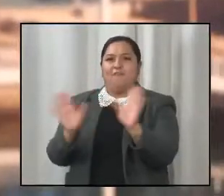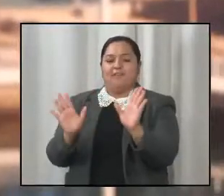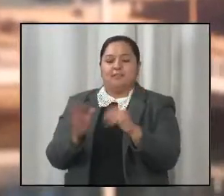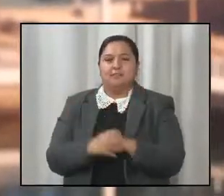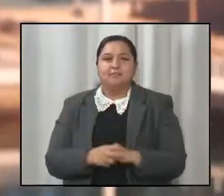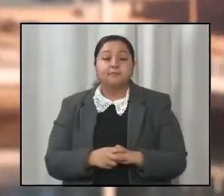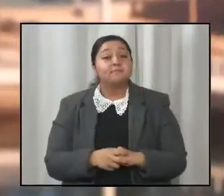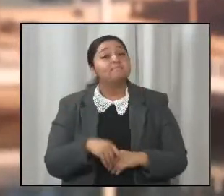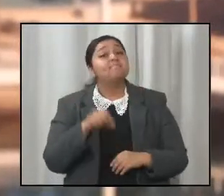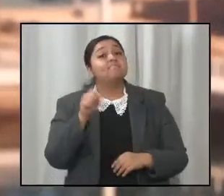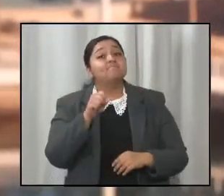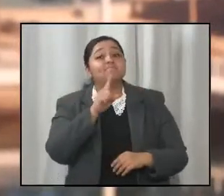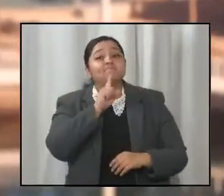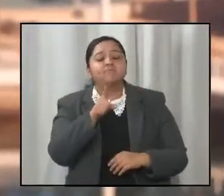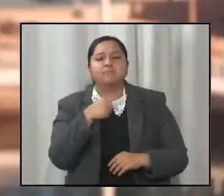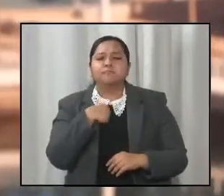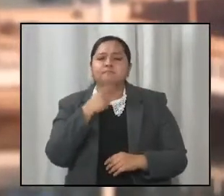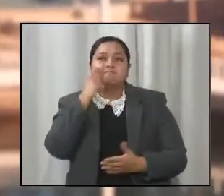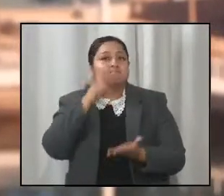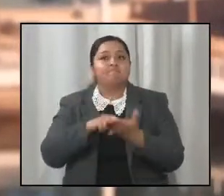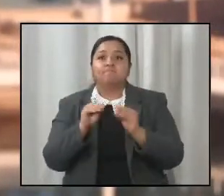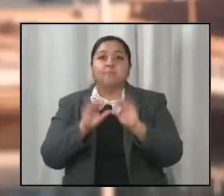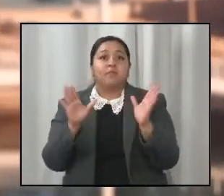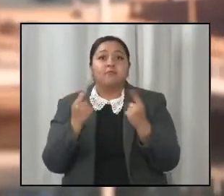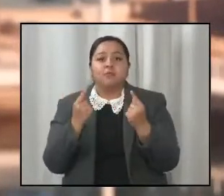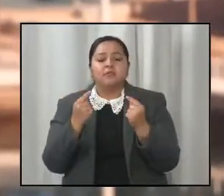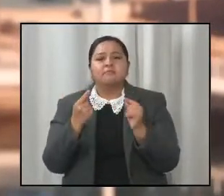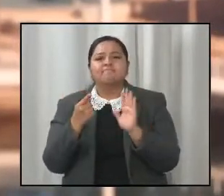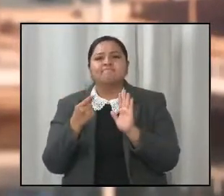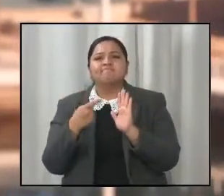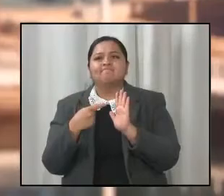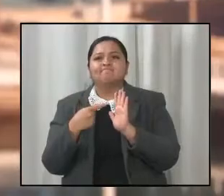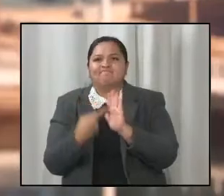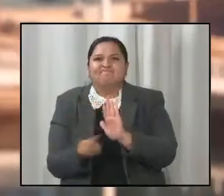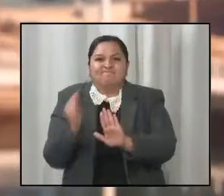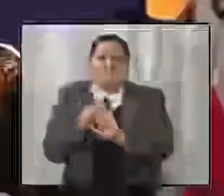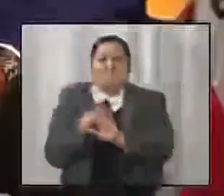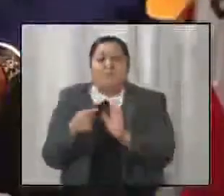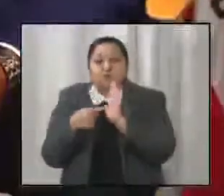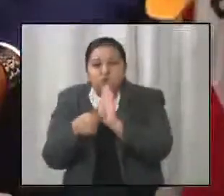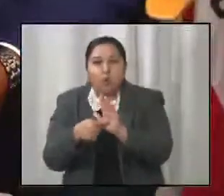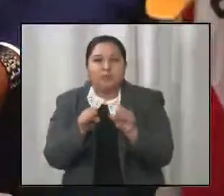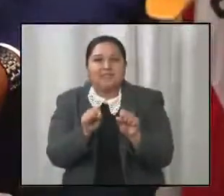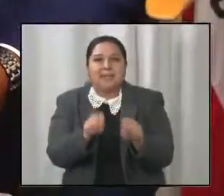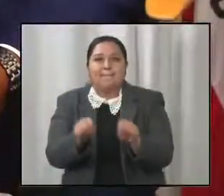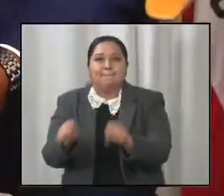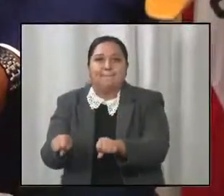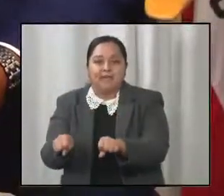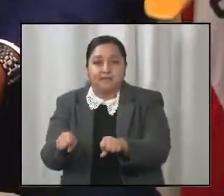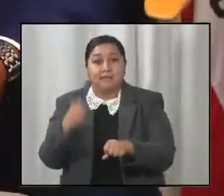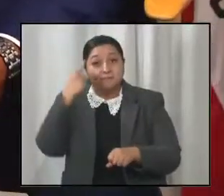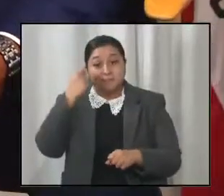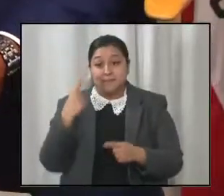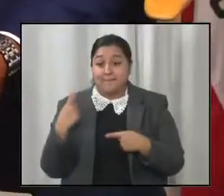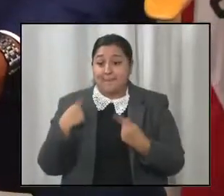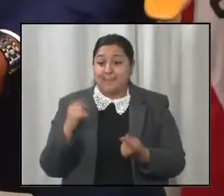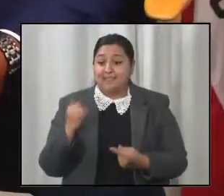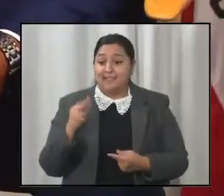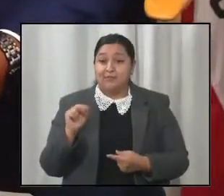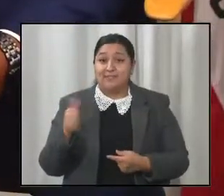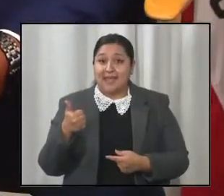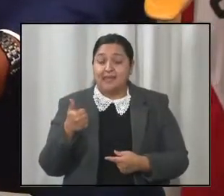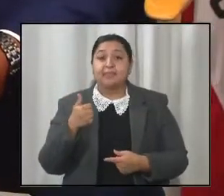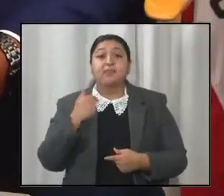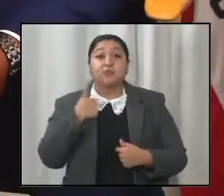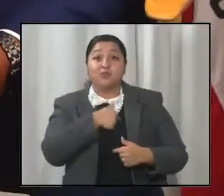at me is this is a story of capacity. Since January the 10th, our shelter utilization rate is at the highest